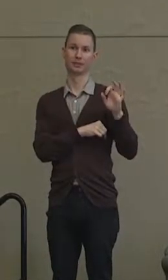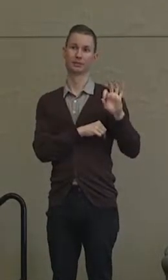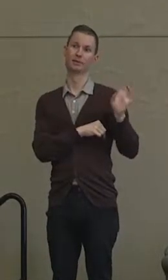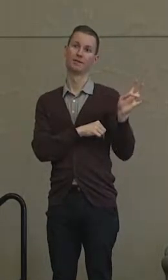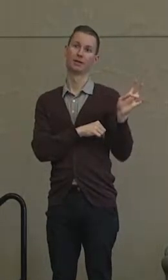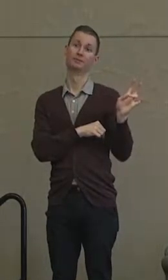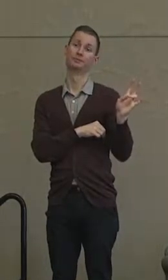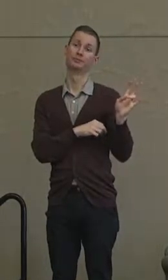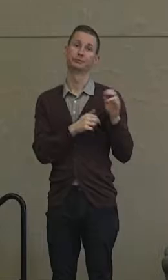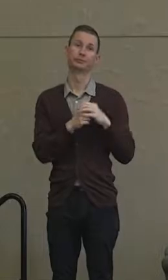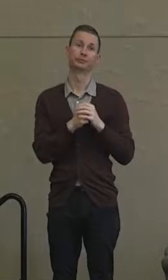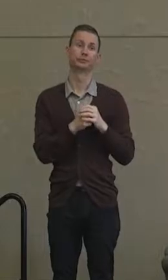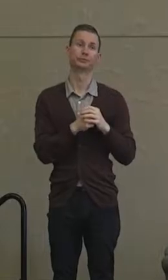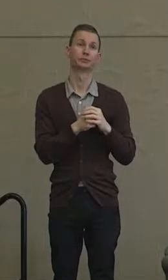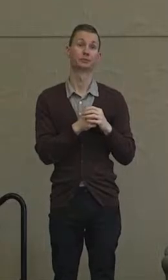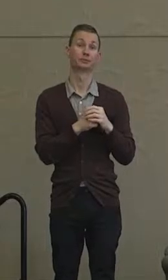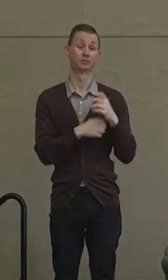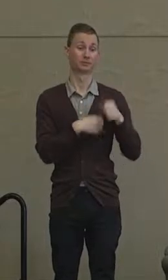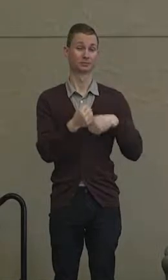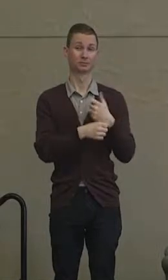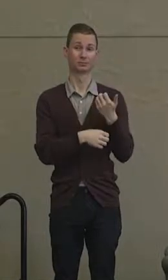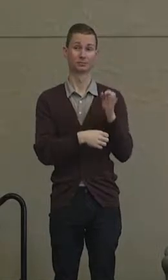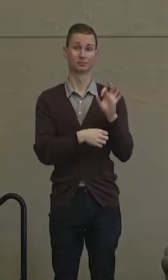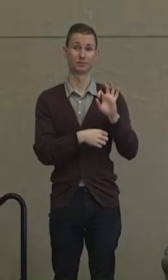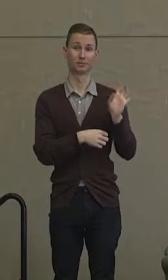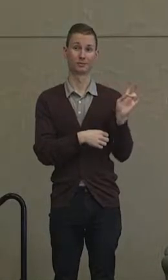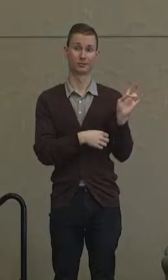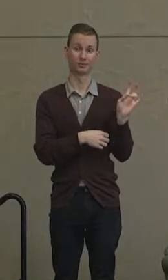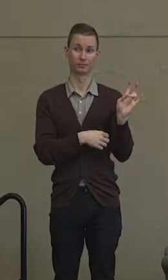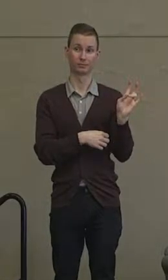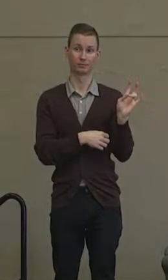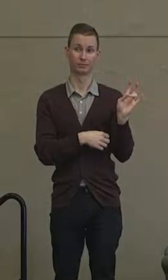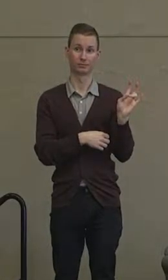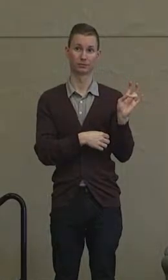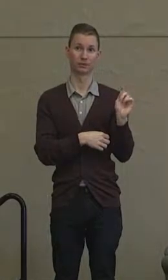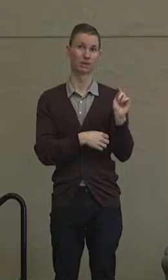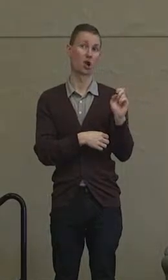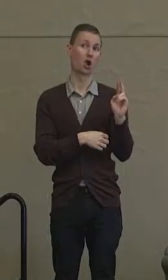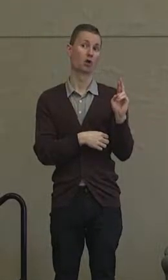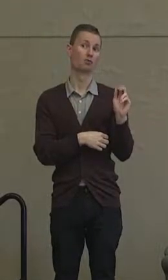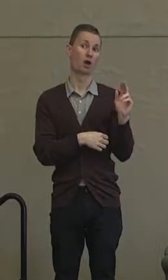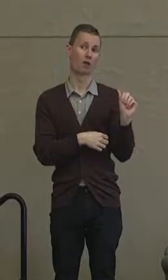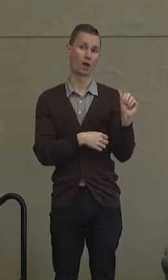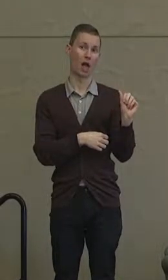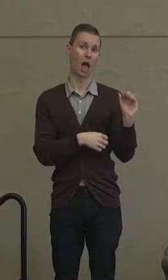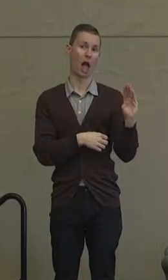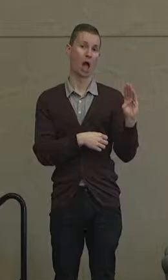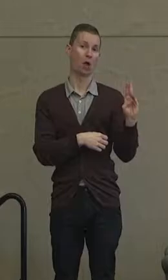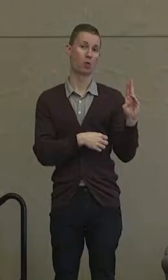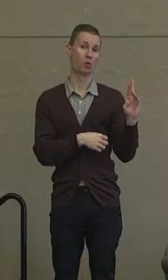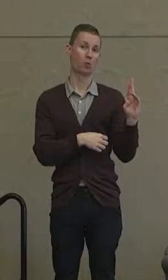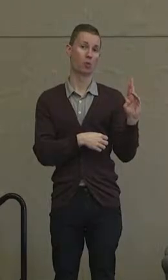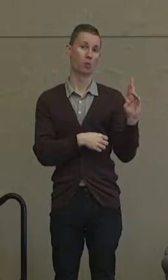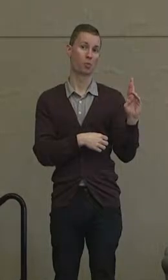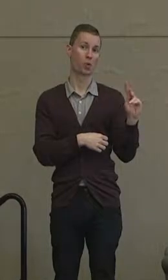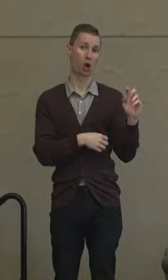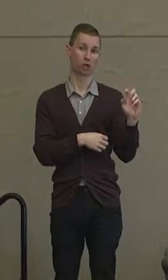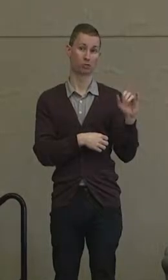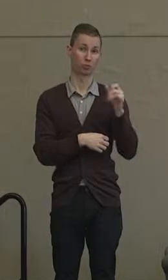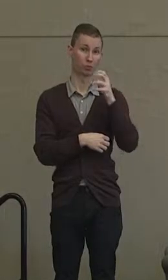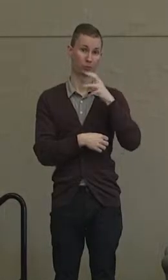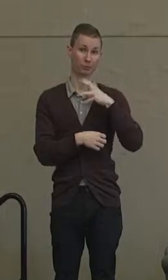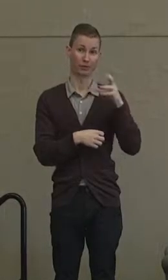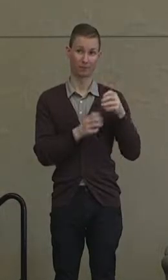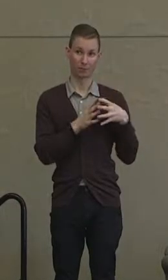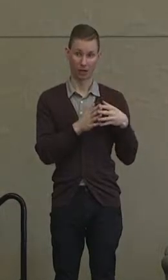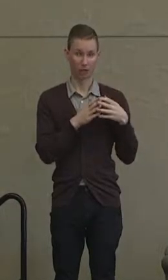1997. In 1997, Terrara Burke, African-American woman, was